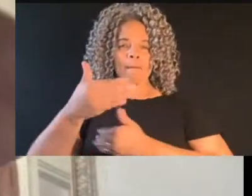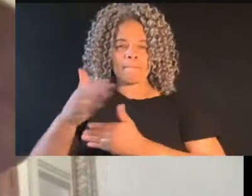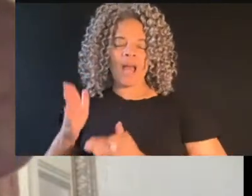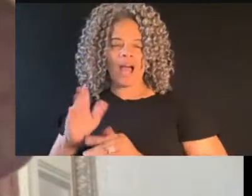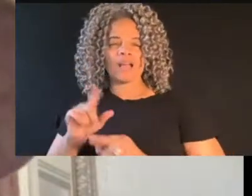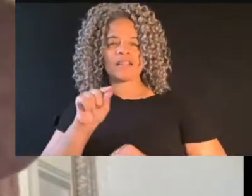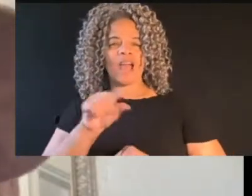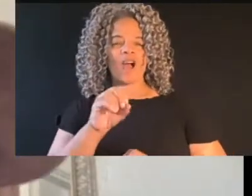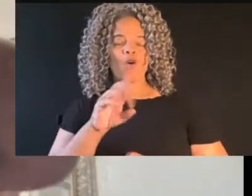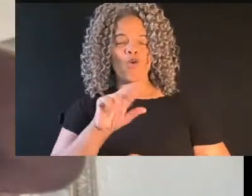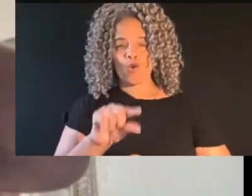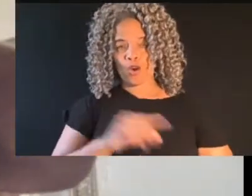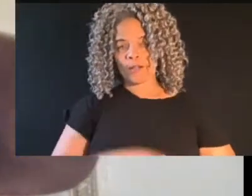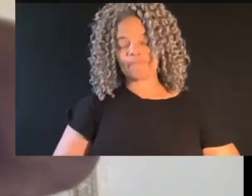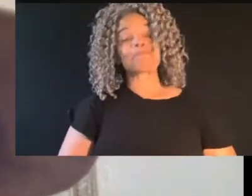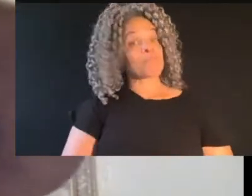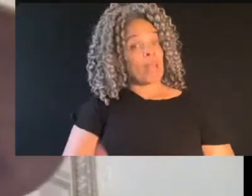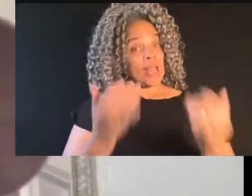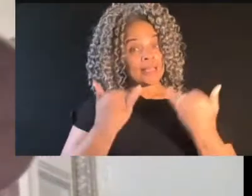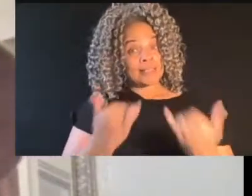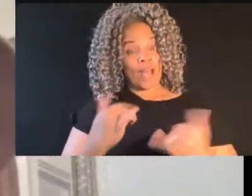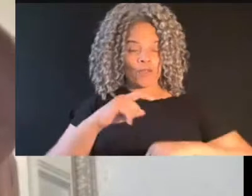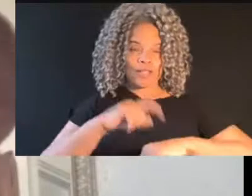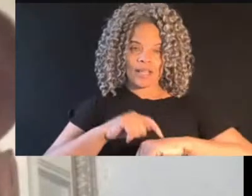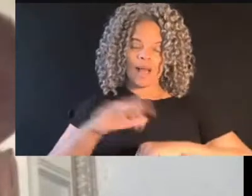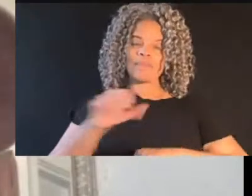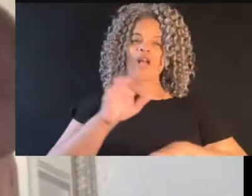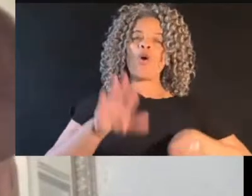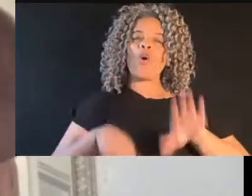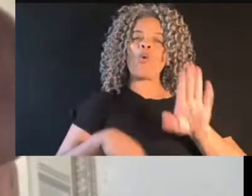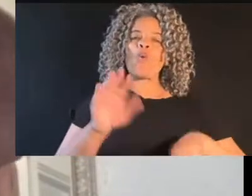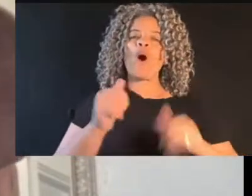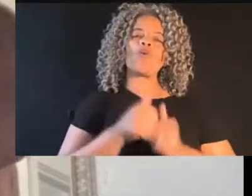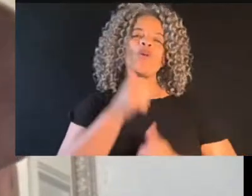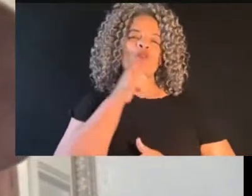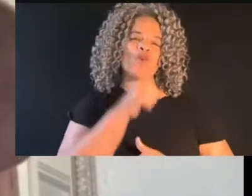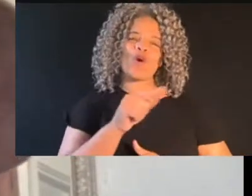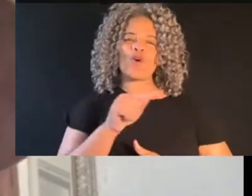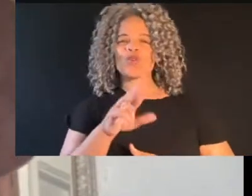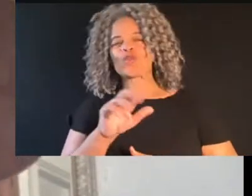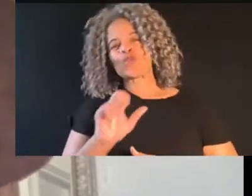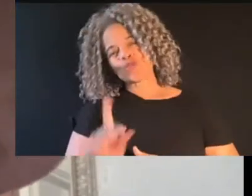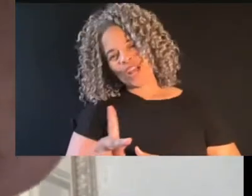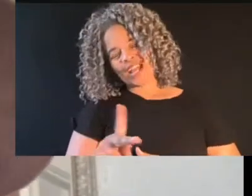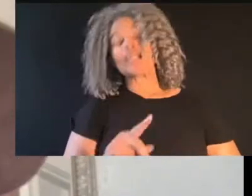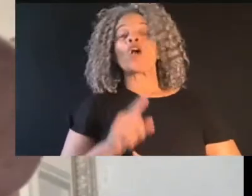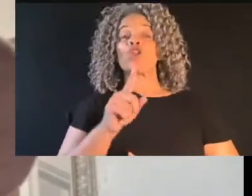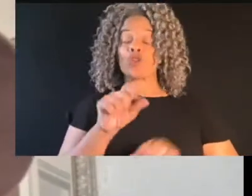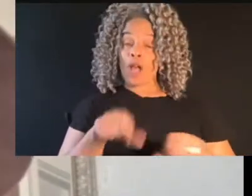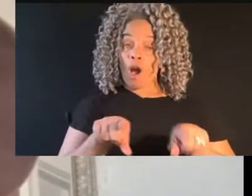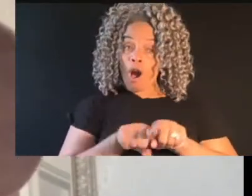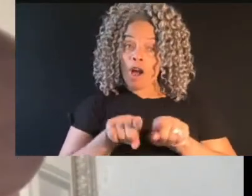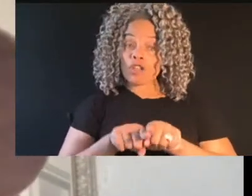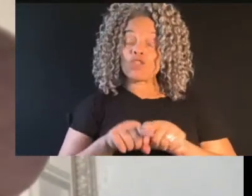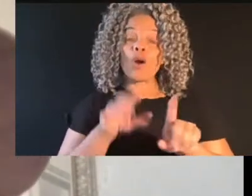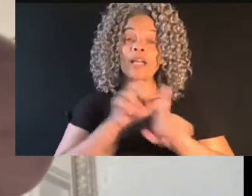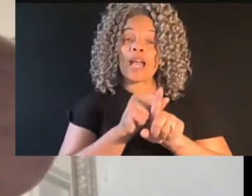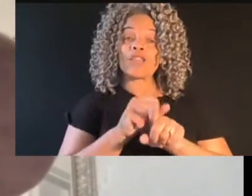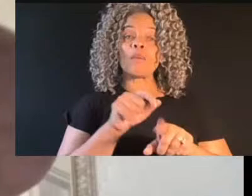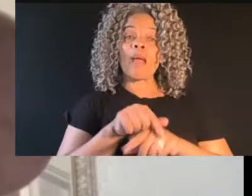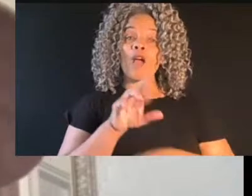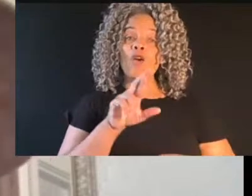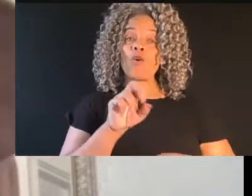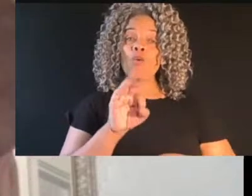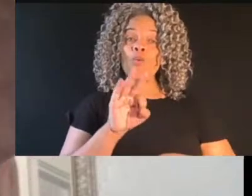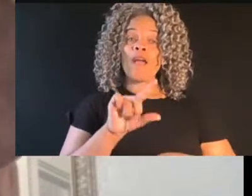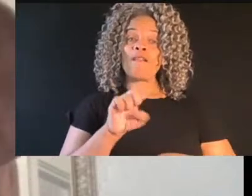So now is the time to take a walk with GirlTrek. You can also catch them at Refuge